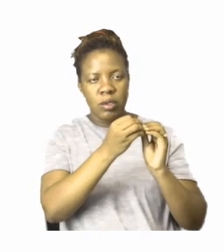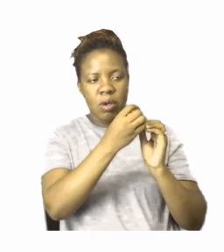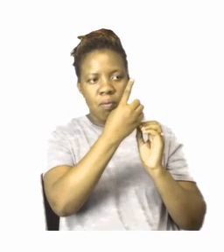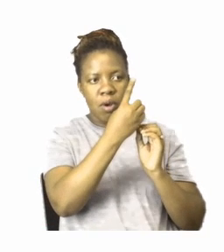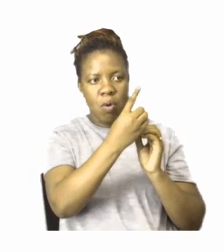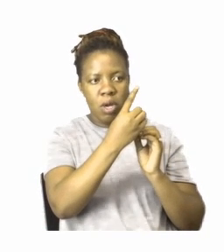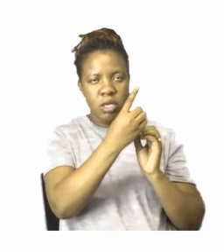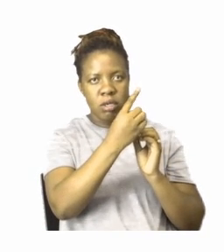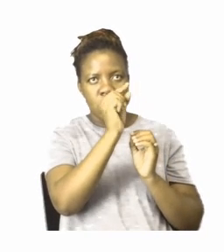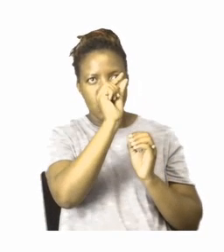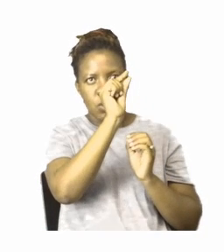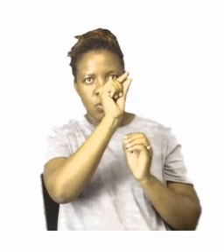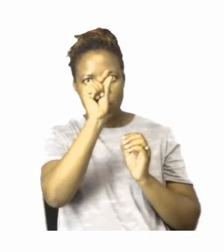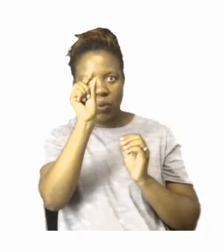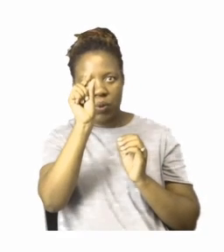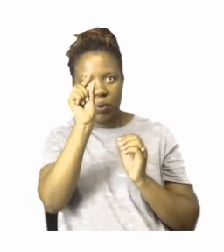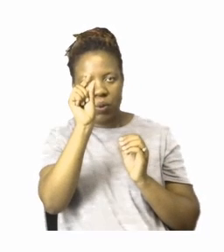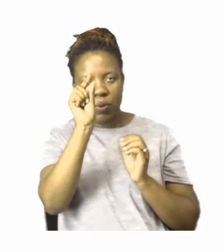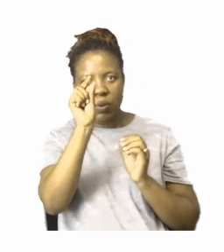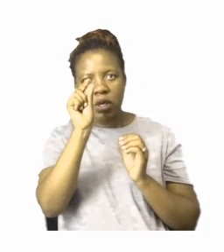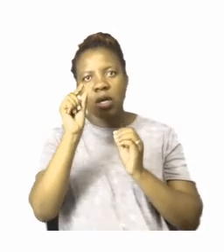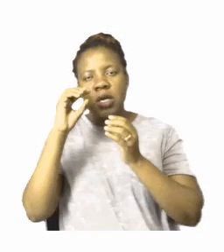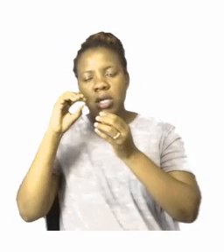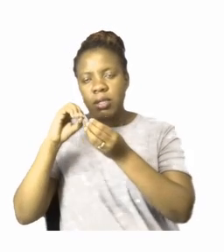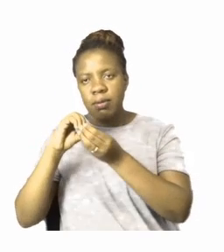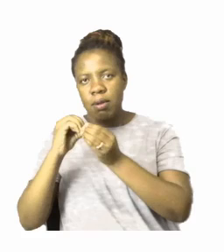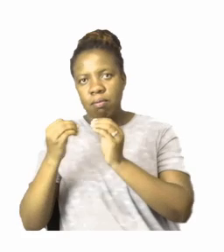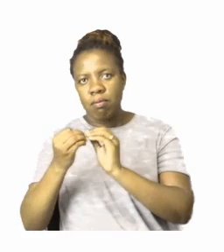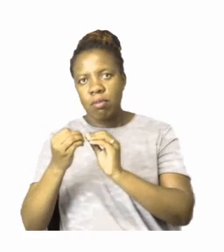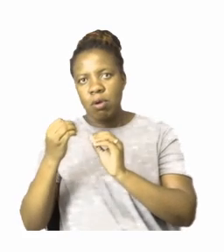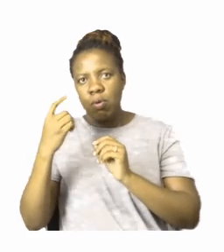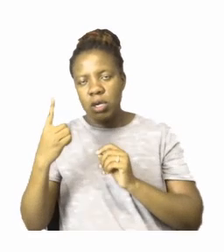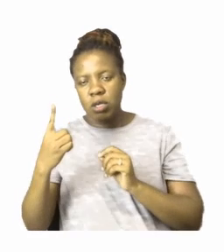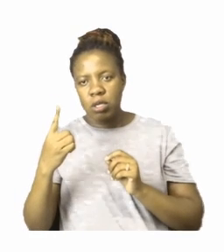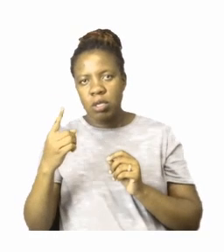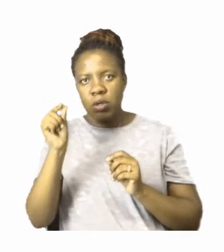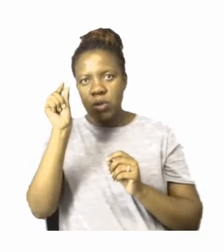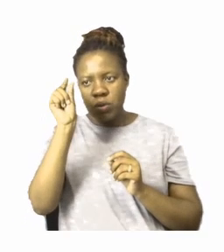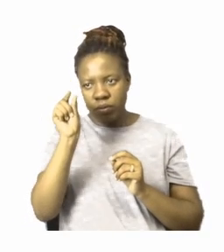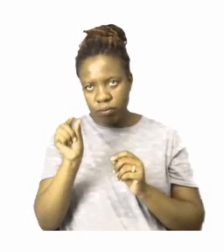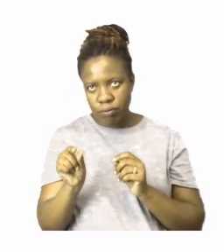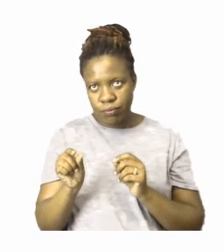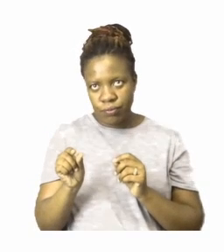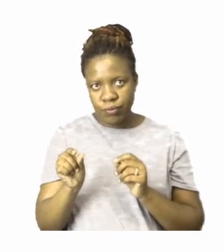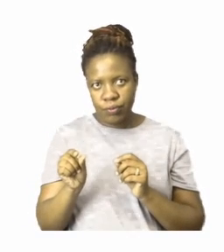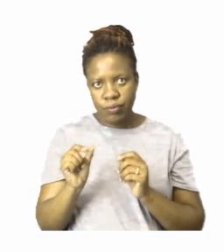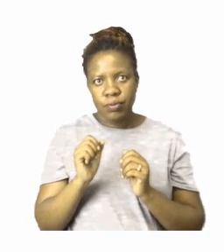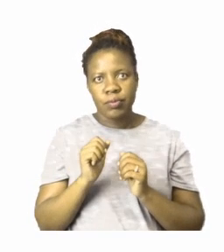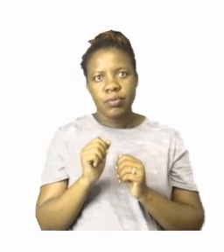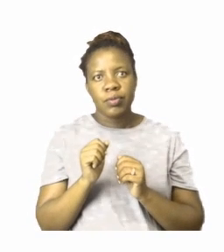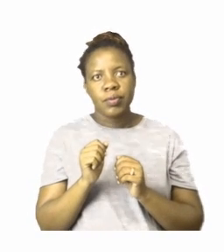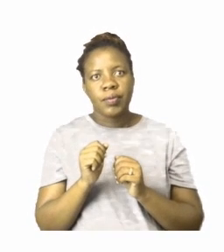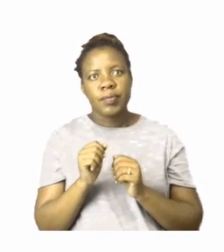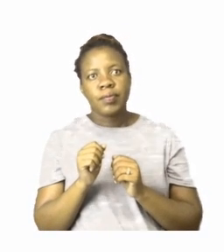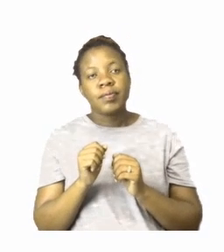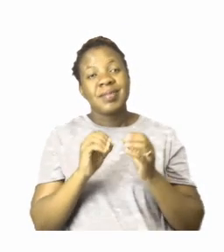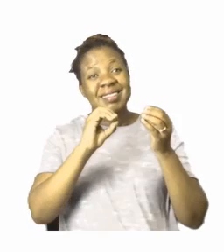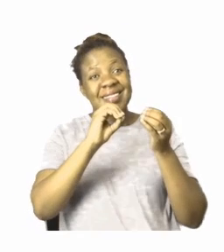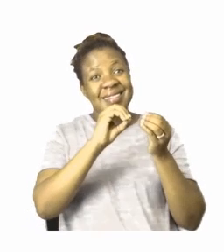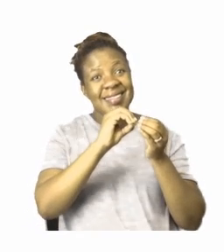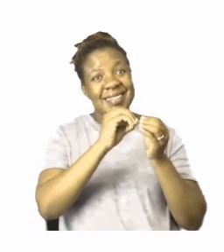1 down. Now number 1 across reads, we have to find the opposite